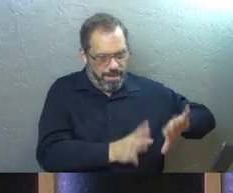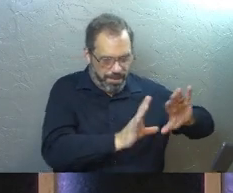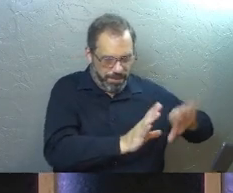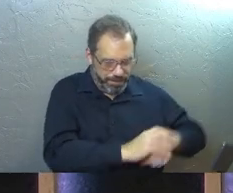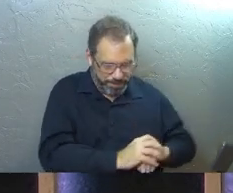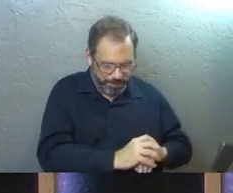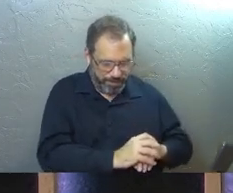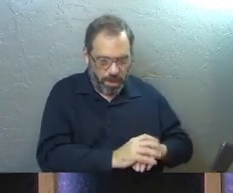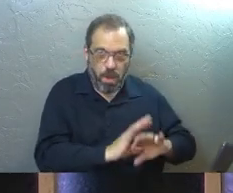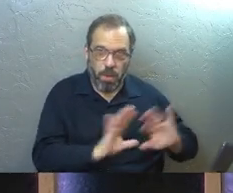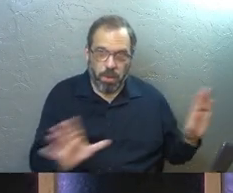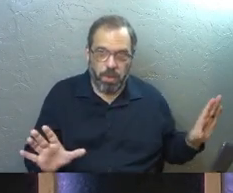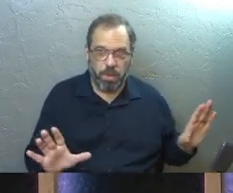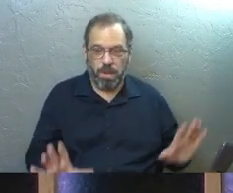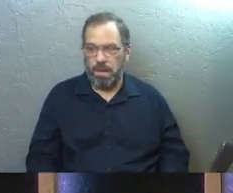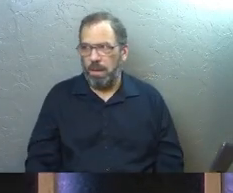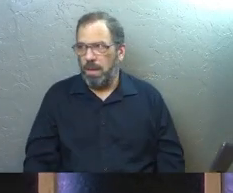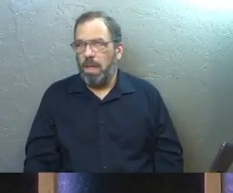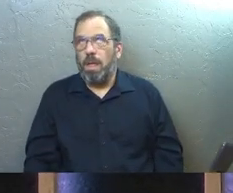You made it.